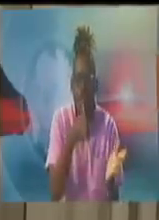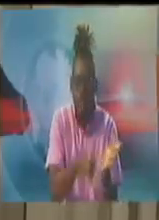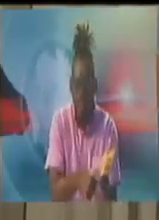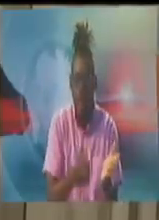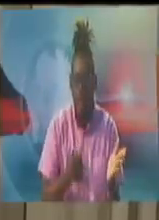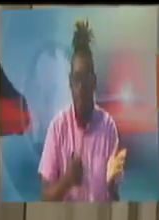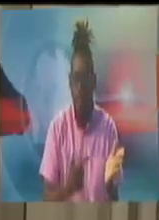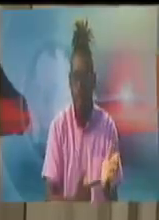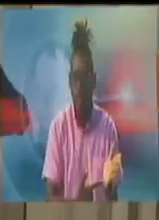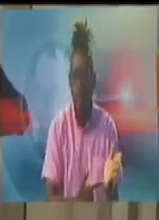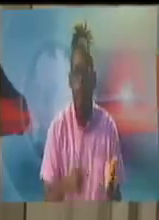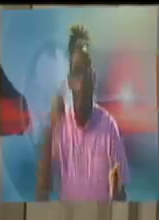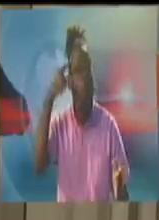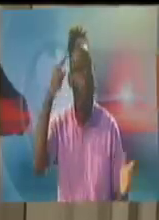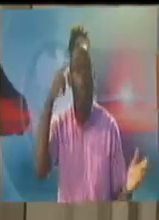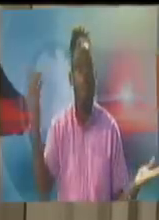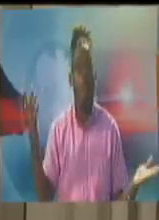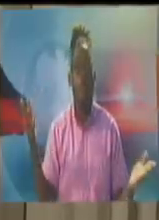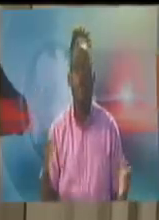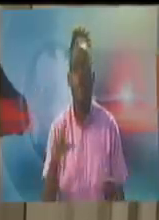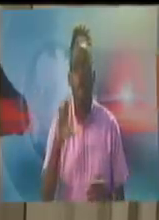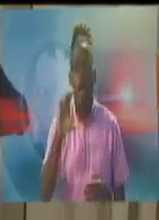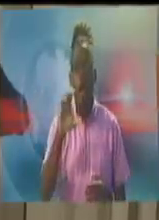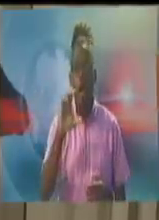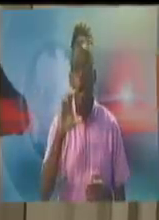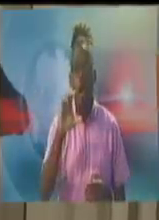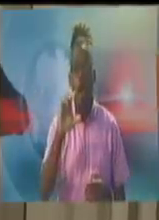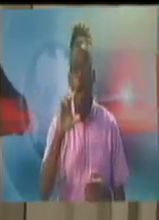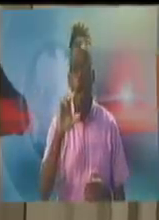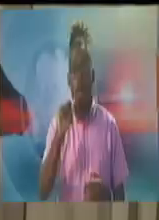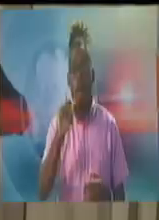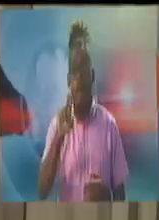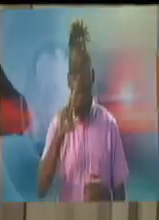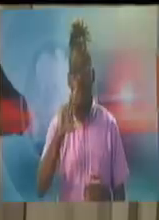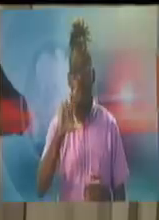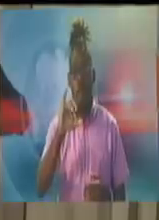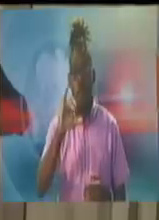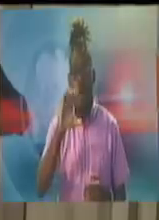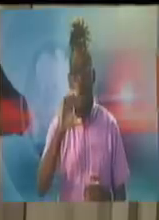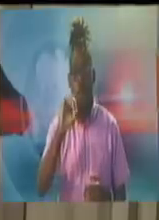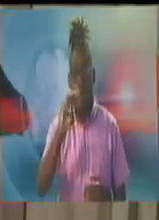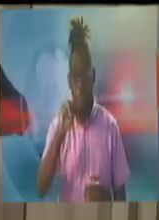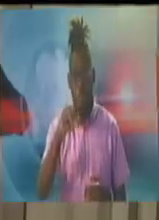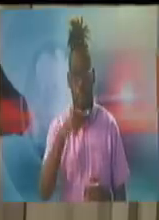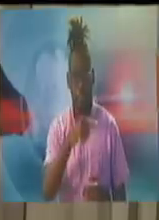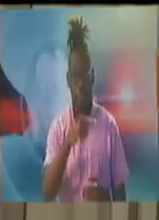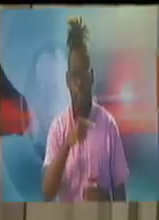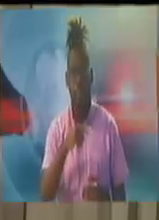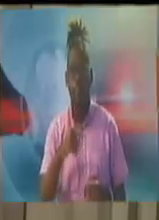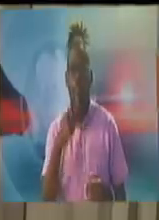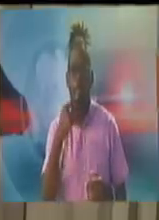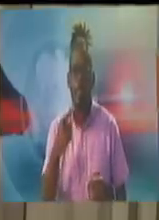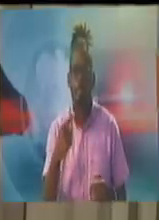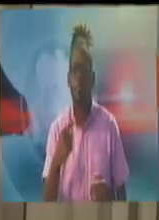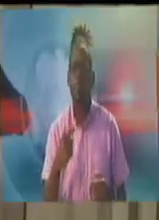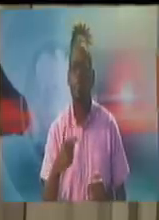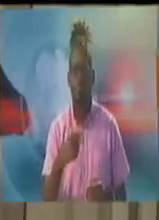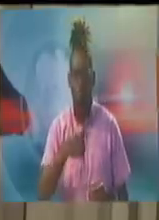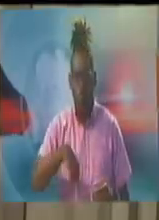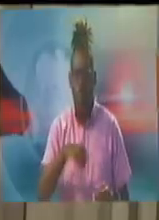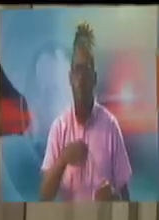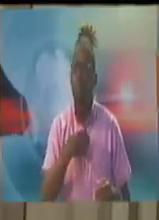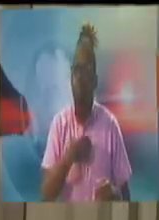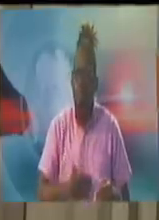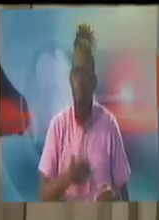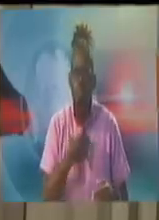CARICOM neighbors. He took the opportunity to present compliments and to wish that country all of the very best in their dealings with the global pandemic